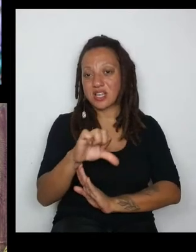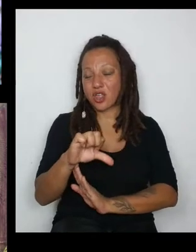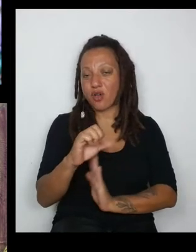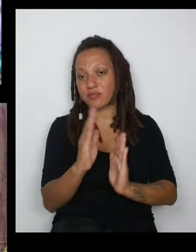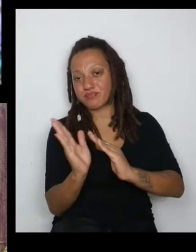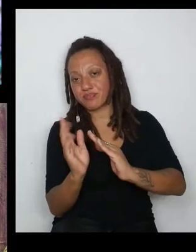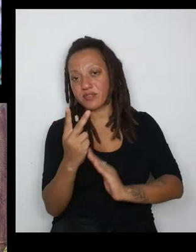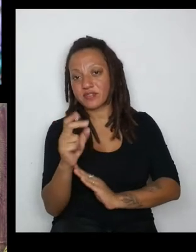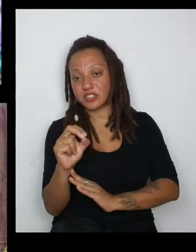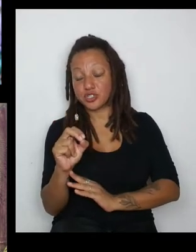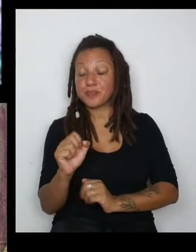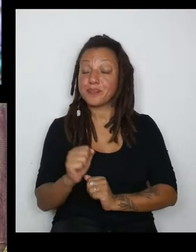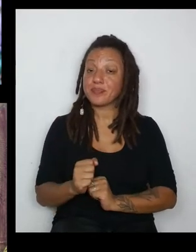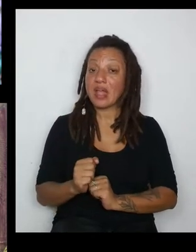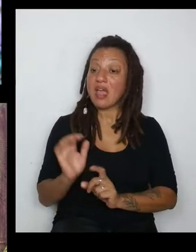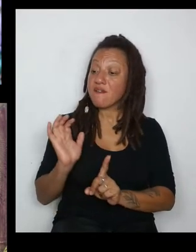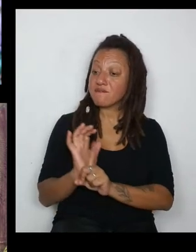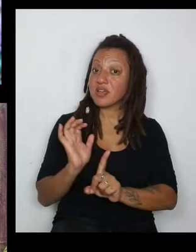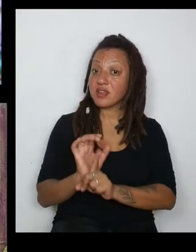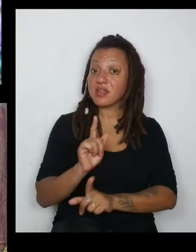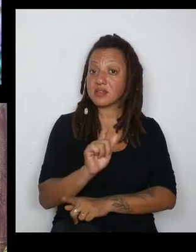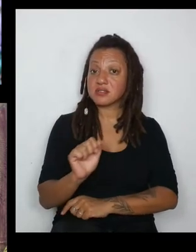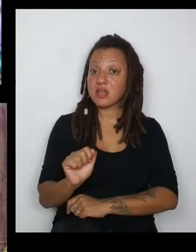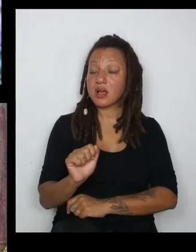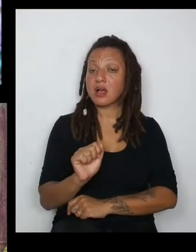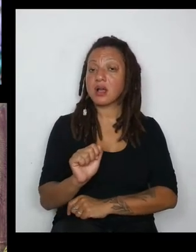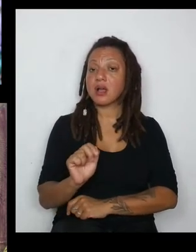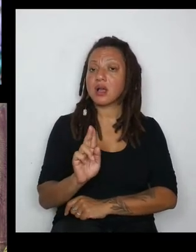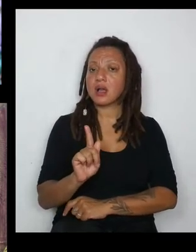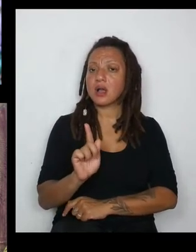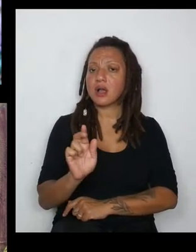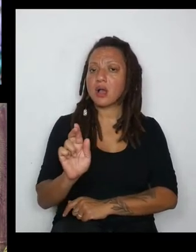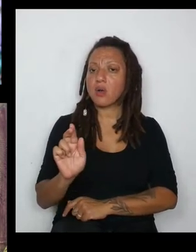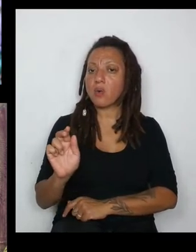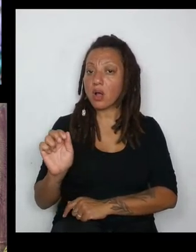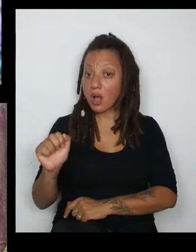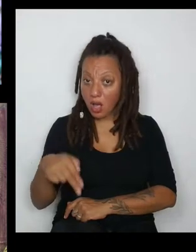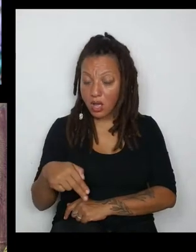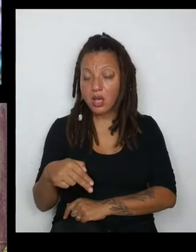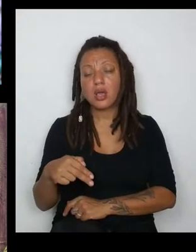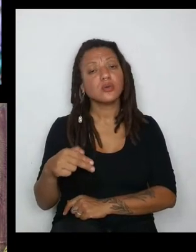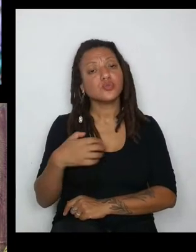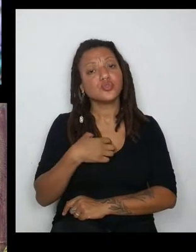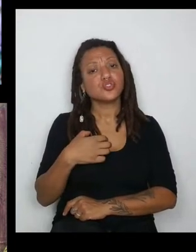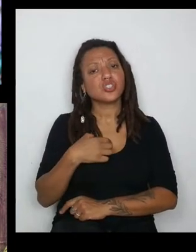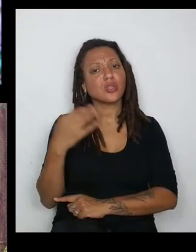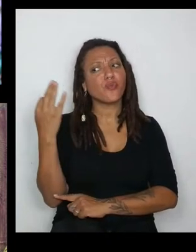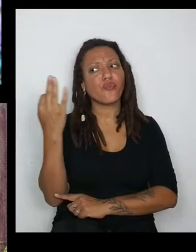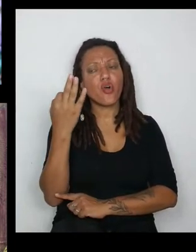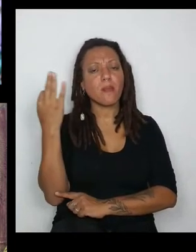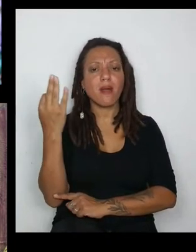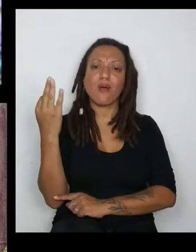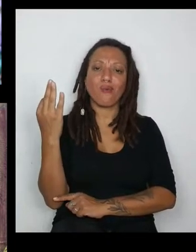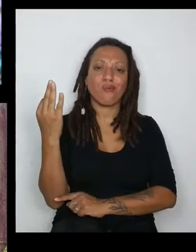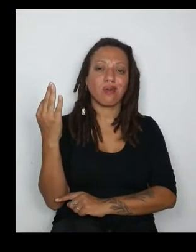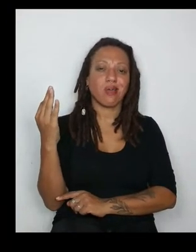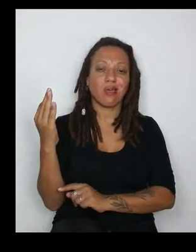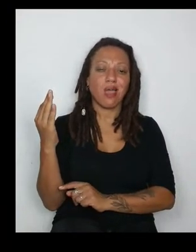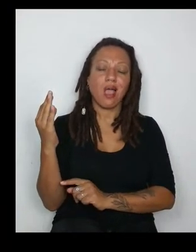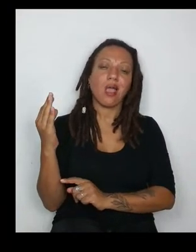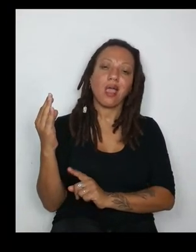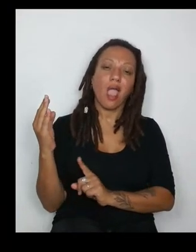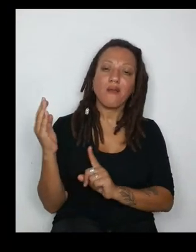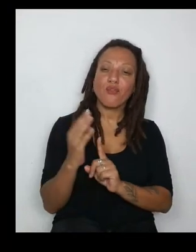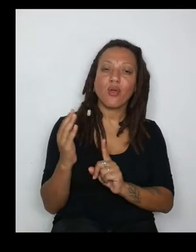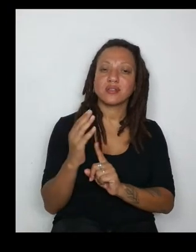kind of um formal uh source for so much of his work i mean there's there's the figure of the girl here's